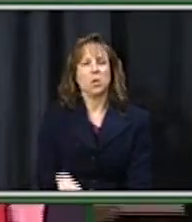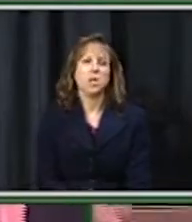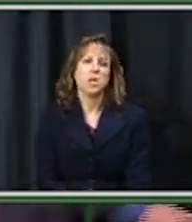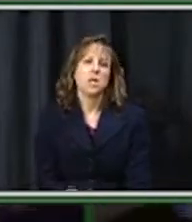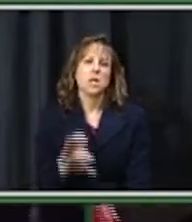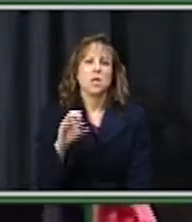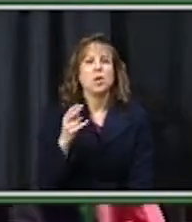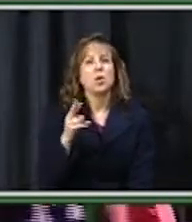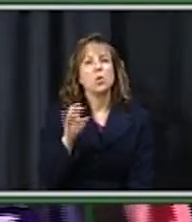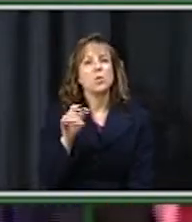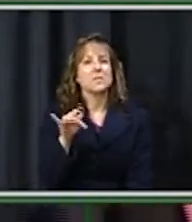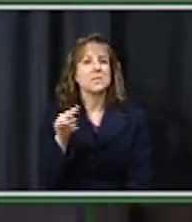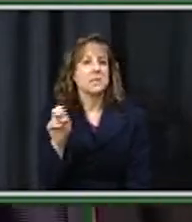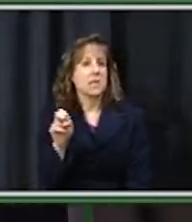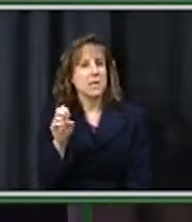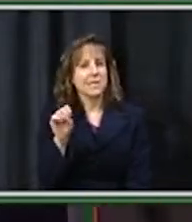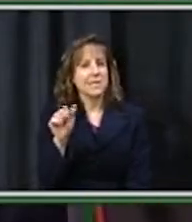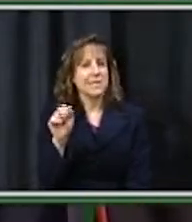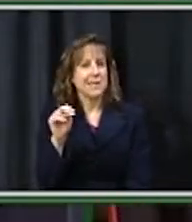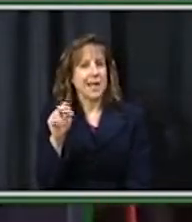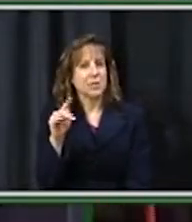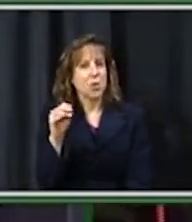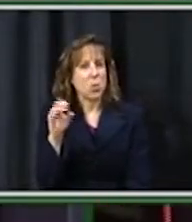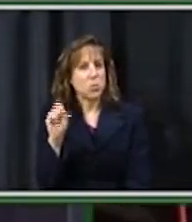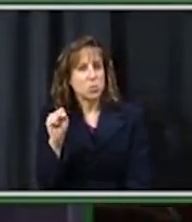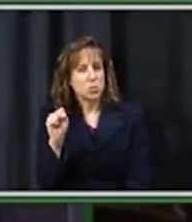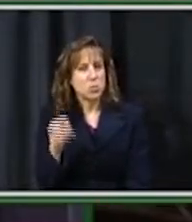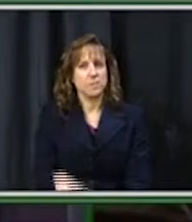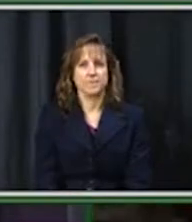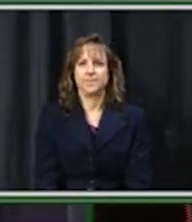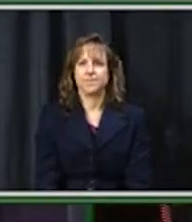Christine Kennedy Santos.